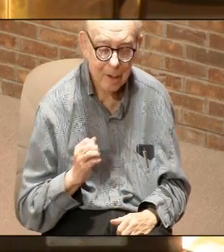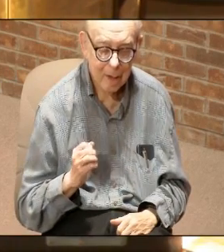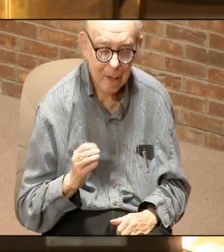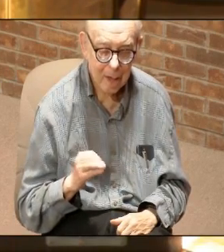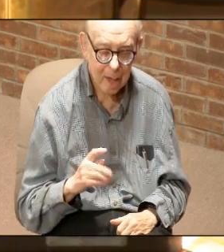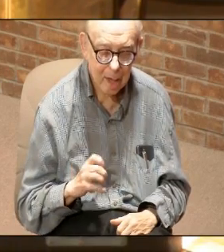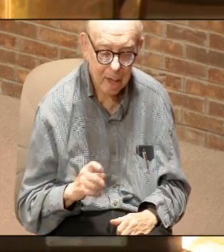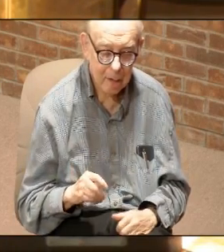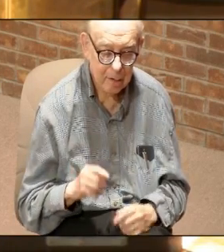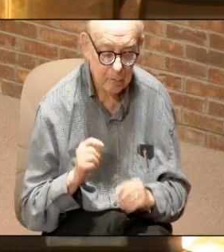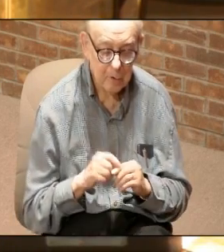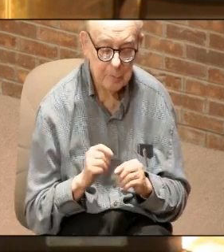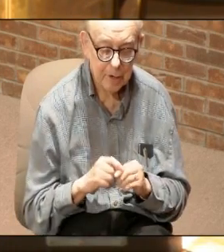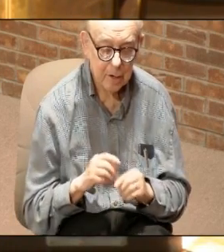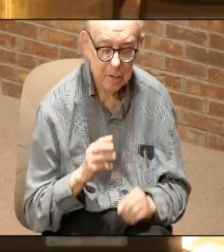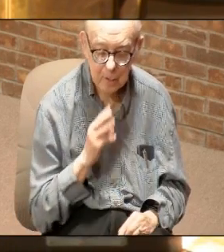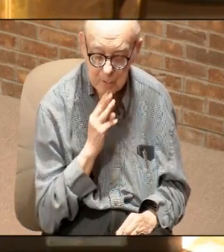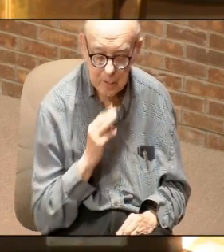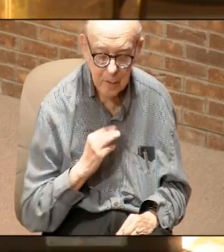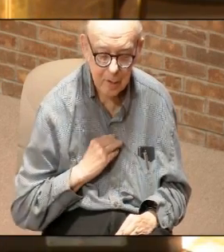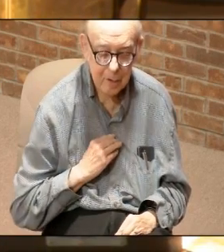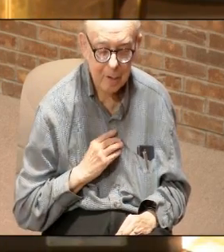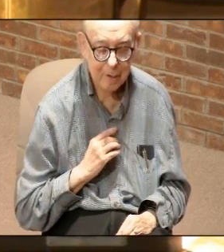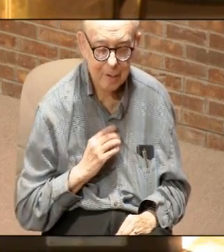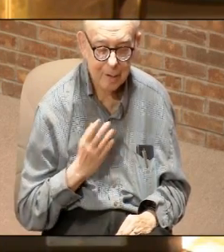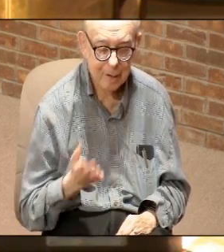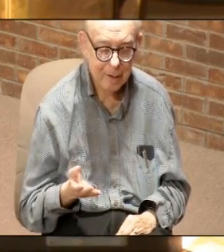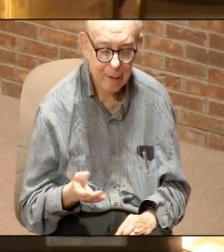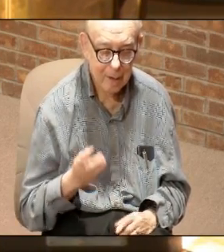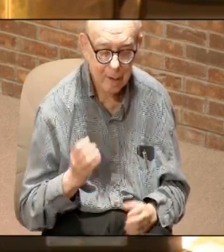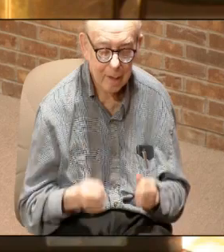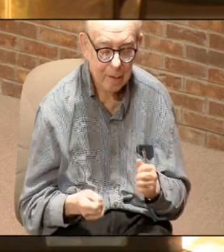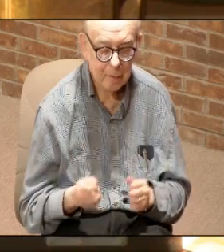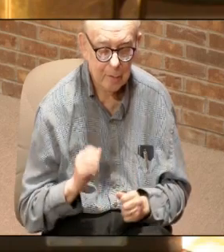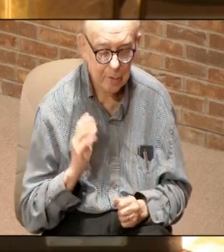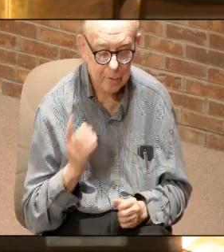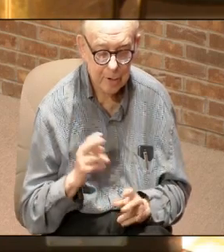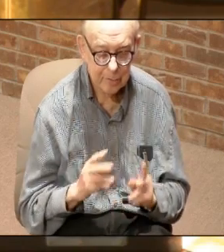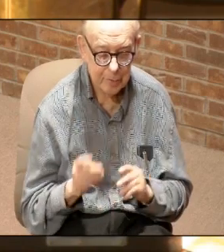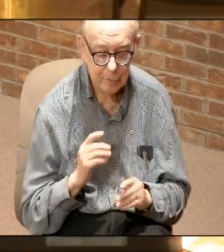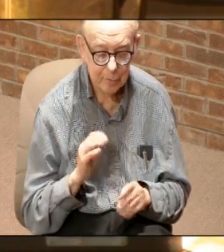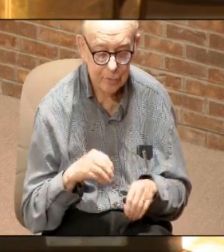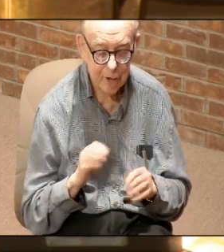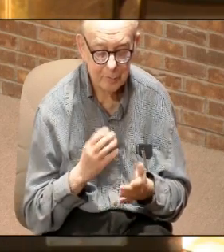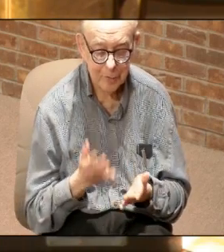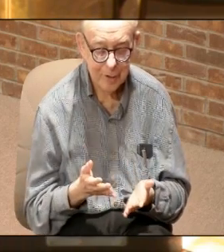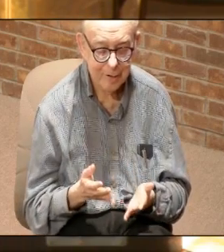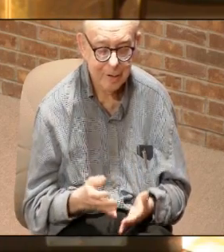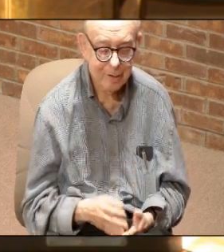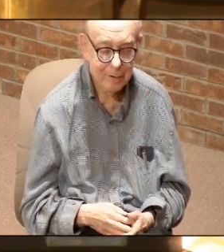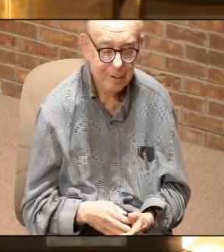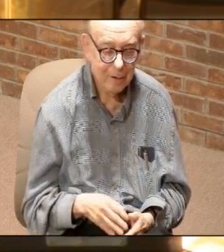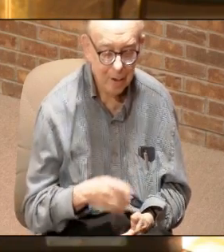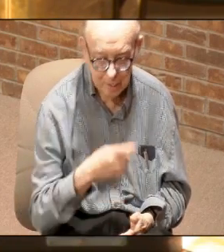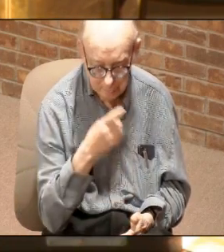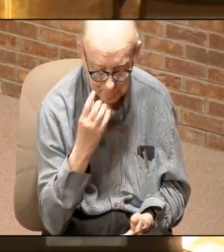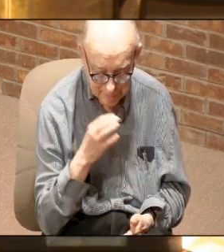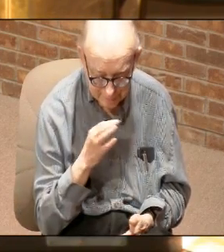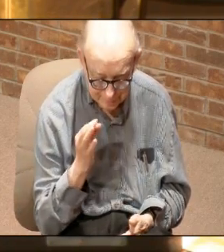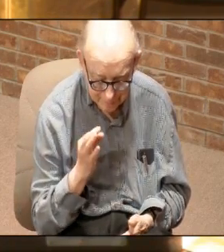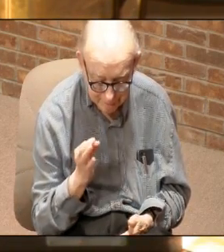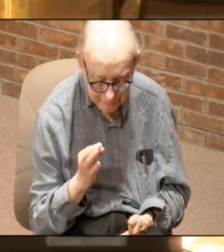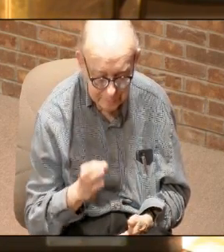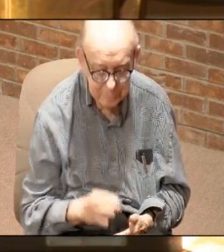I'll pick on Walmart because that's where most of the crazy people shop on Black Friday.